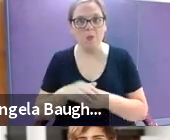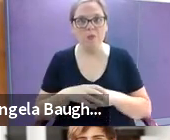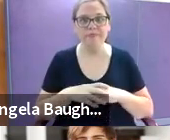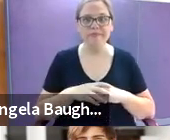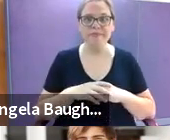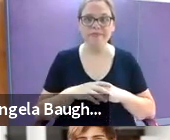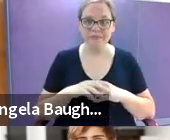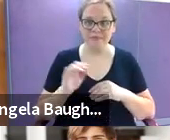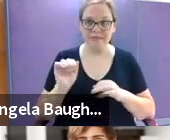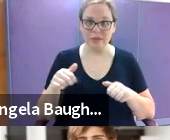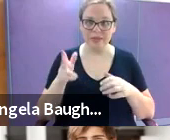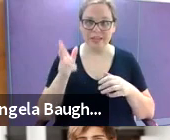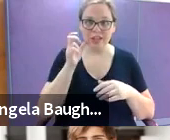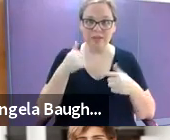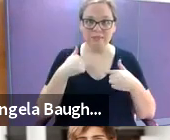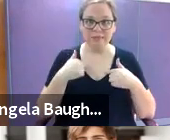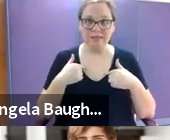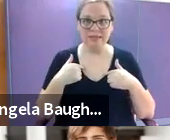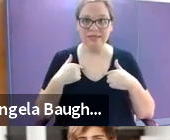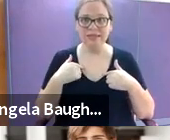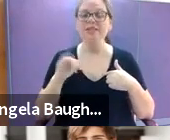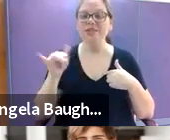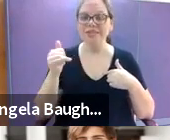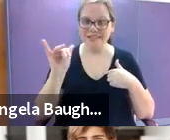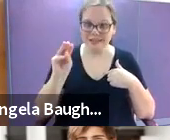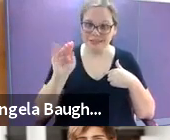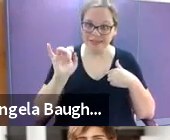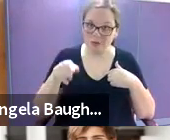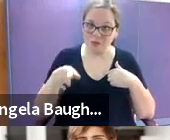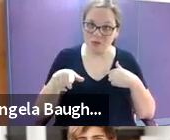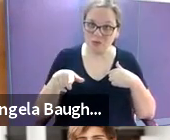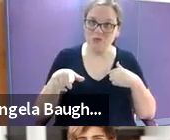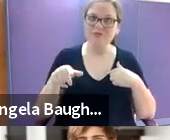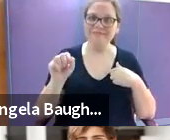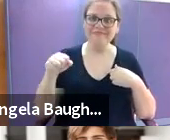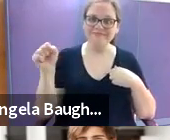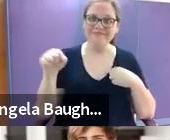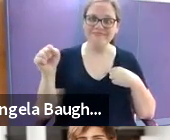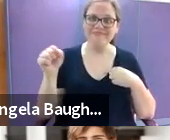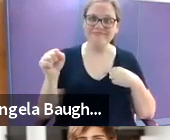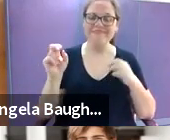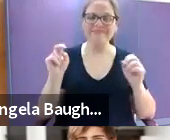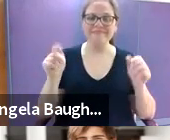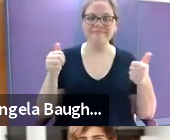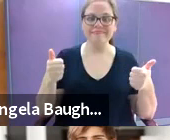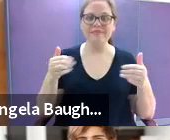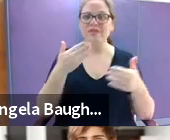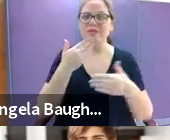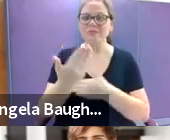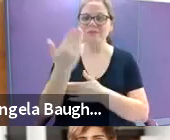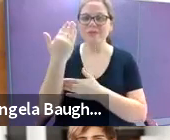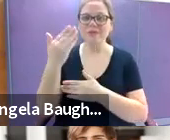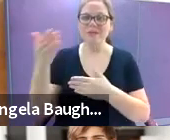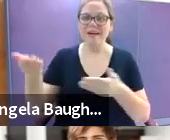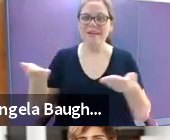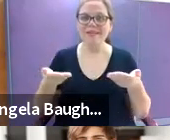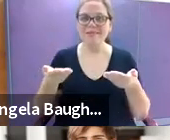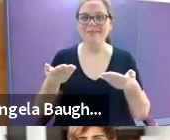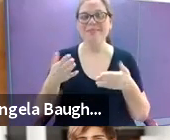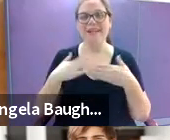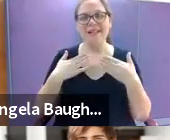Can you hear me? Yes, Jim, is that you? Yeah, okay, Good morning, great. Jim. Welcome, I'm glad you could join